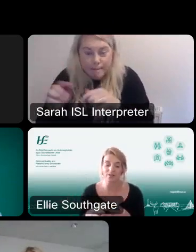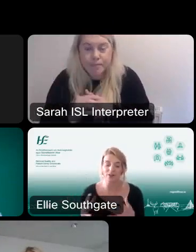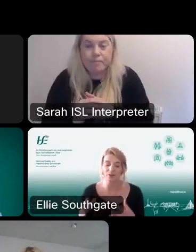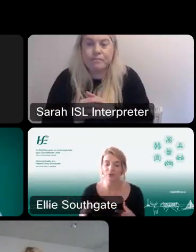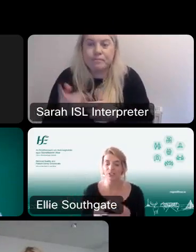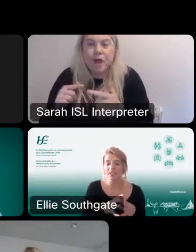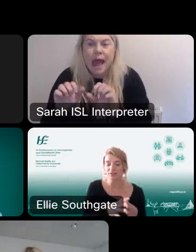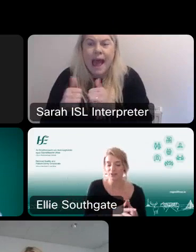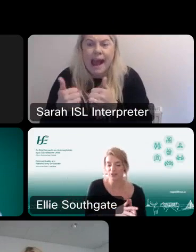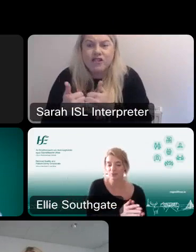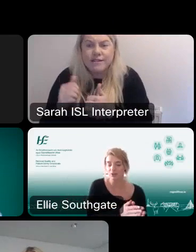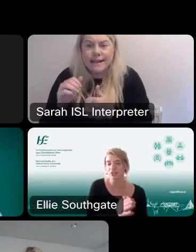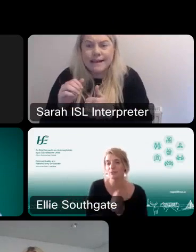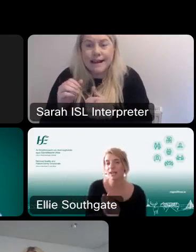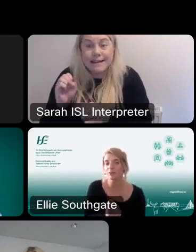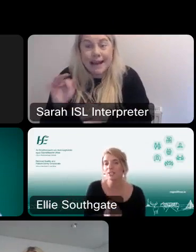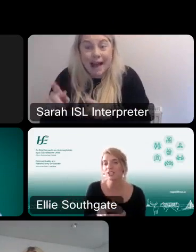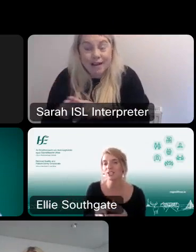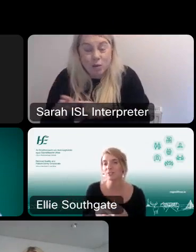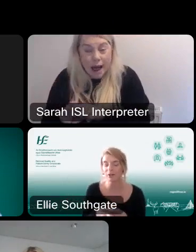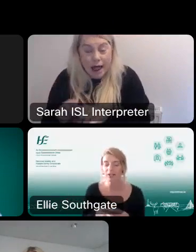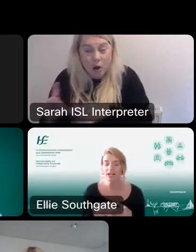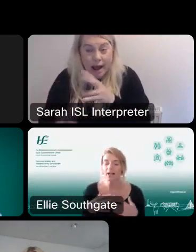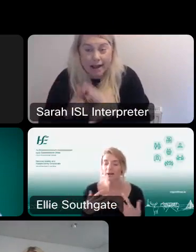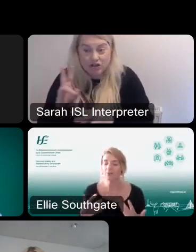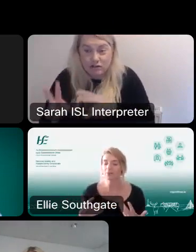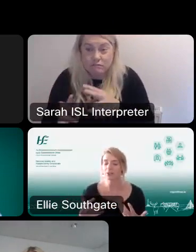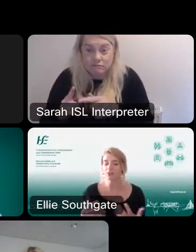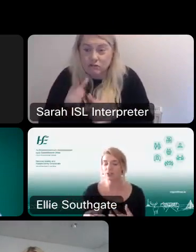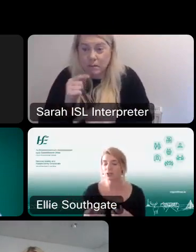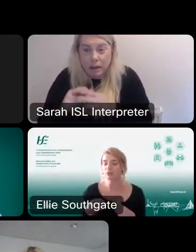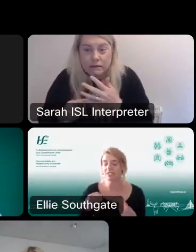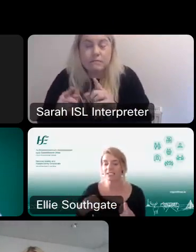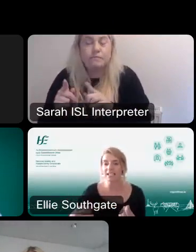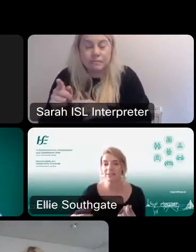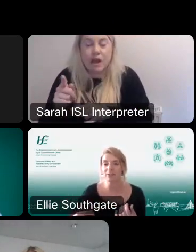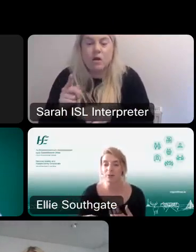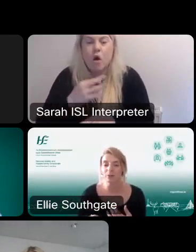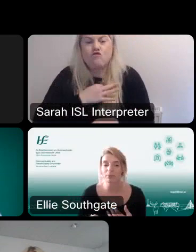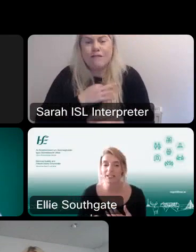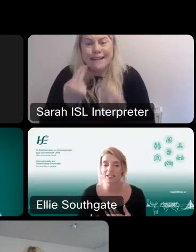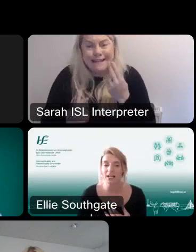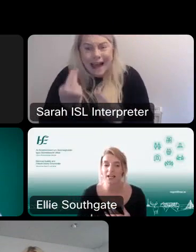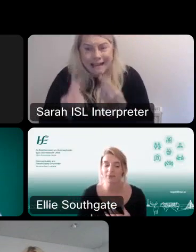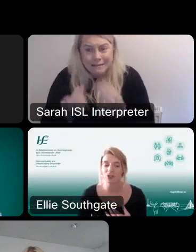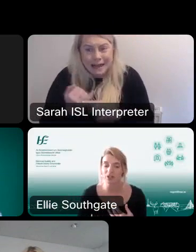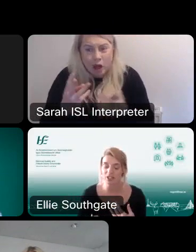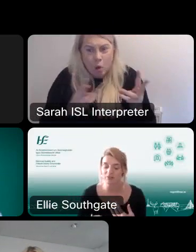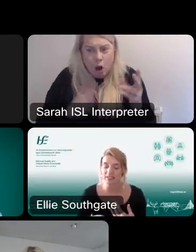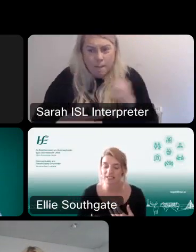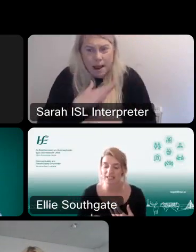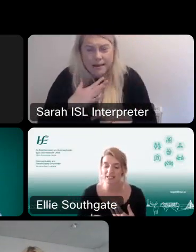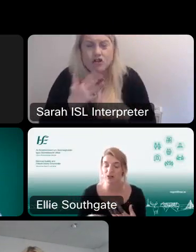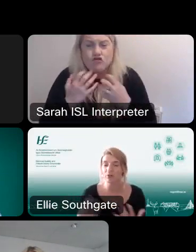agency staff. So if we just take the first one, we had questions about the risk assessment, that workplace